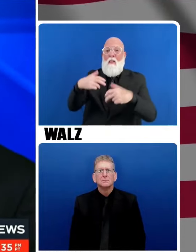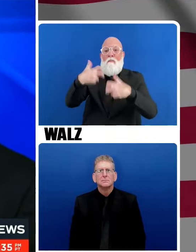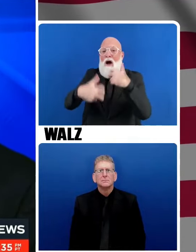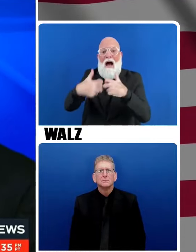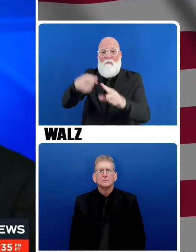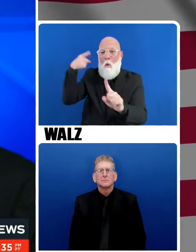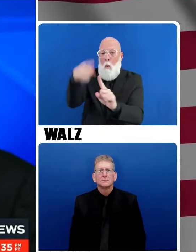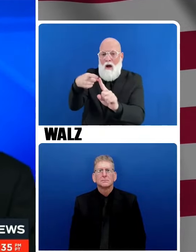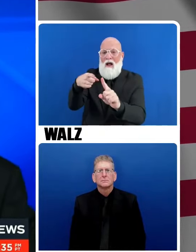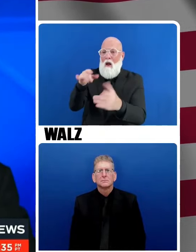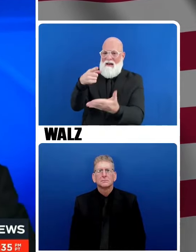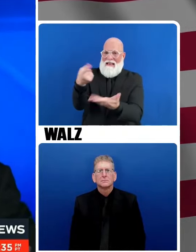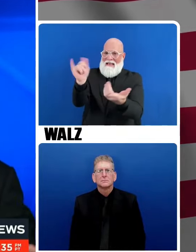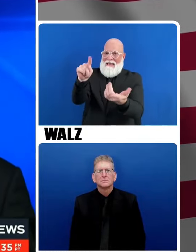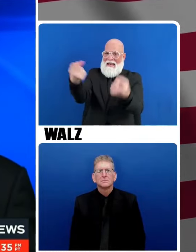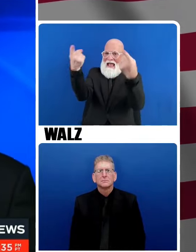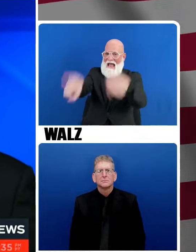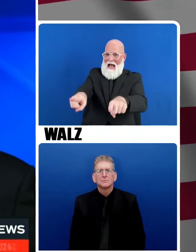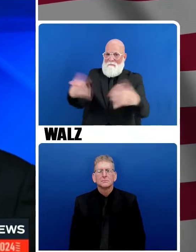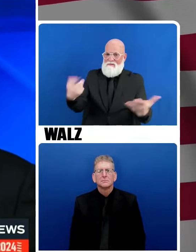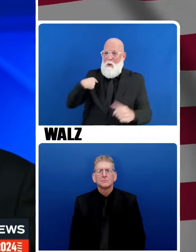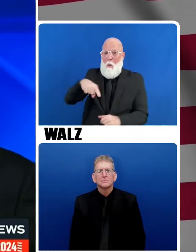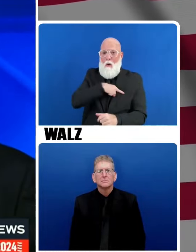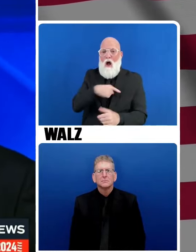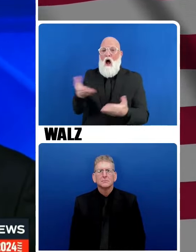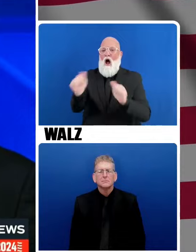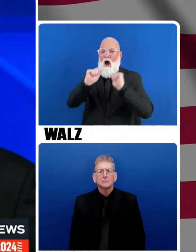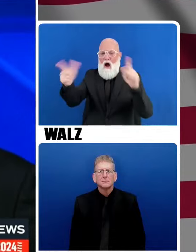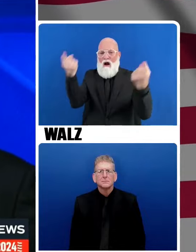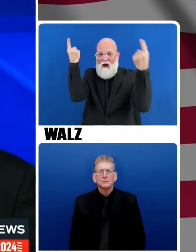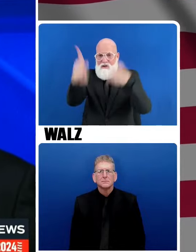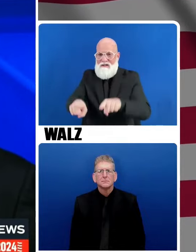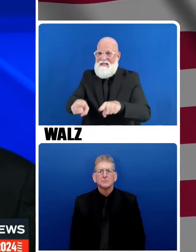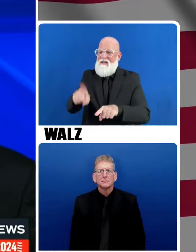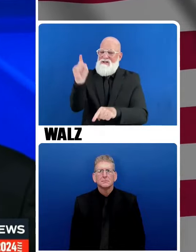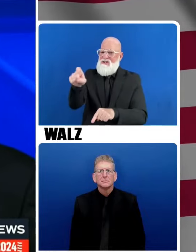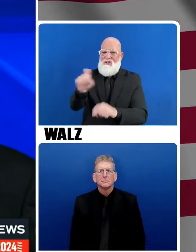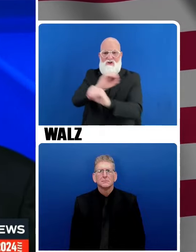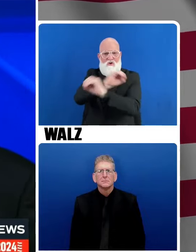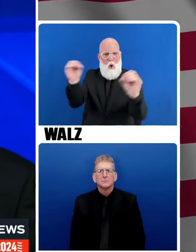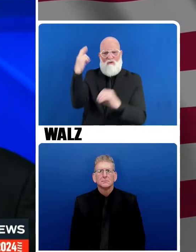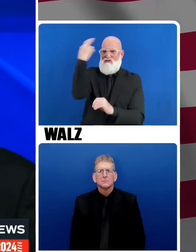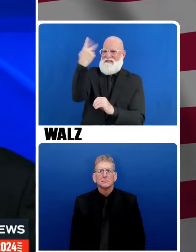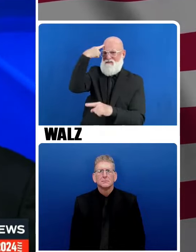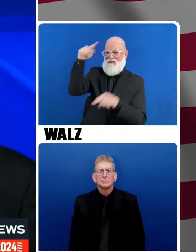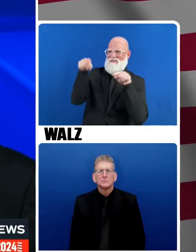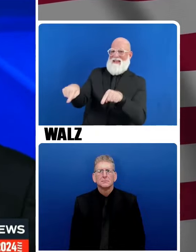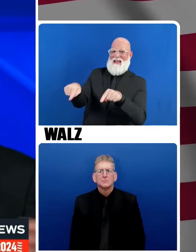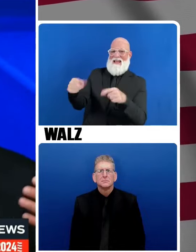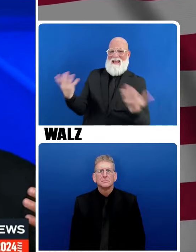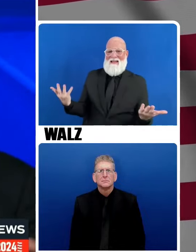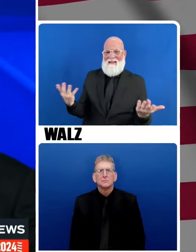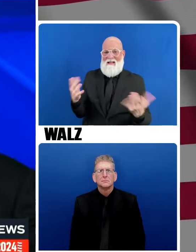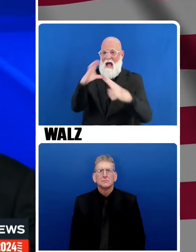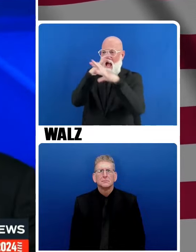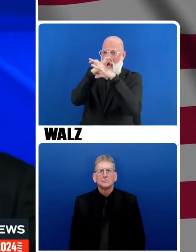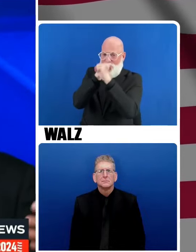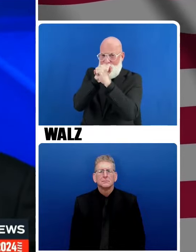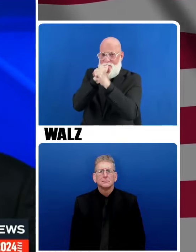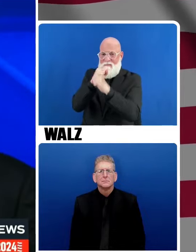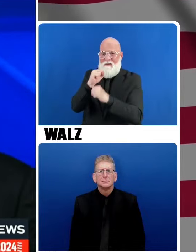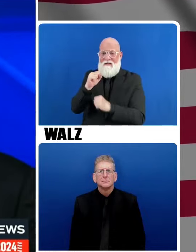say there's no place for this. It has massive repercussions. This idea that there's censorship to stop people from threatening to